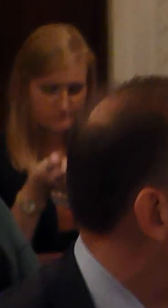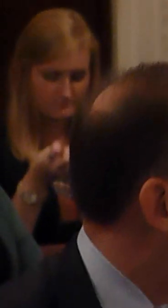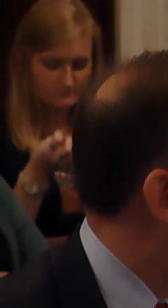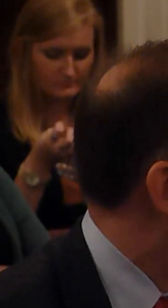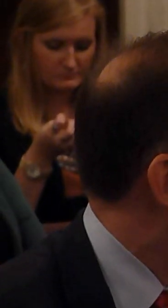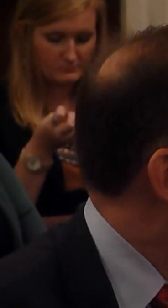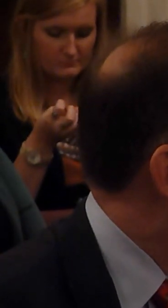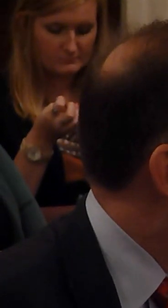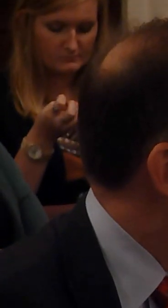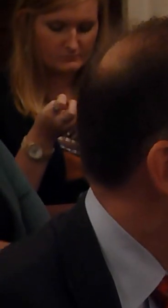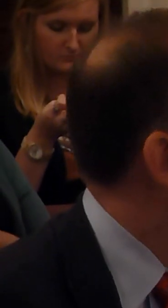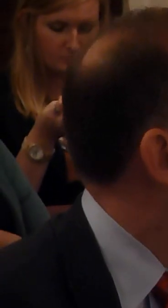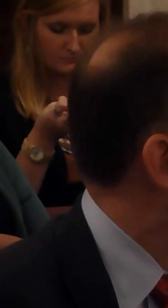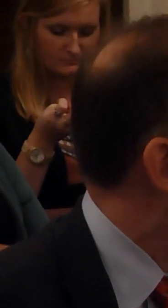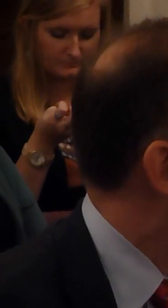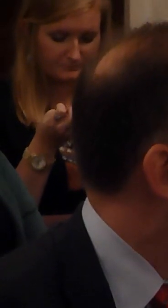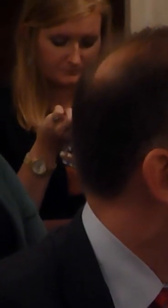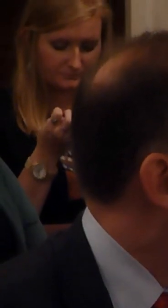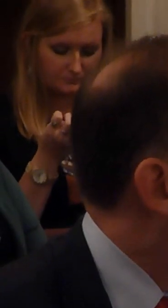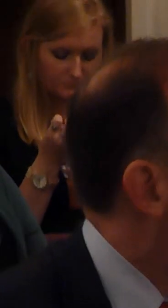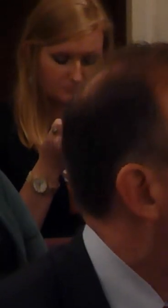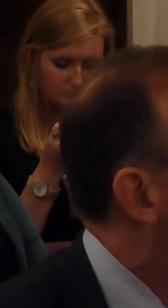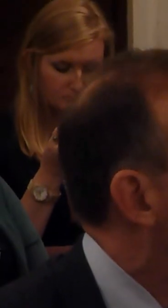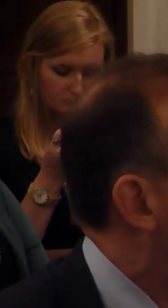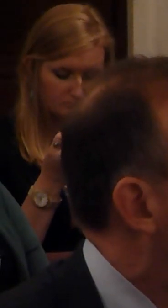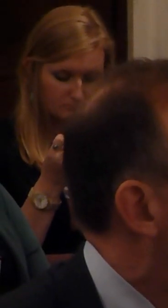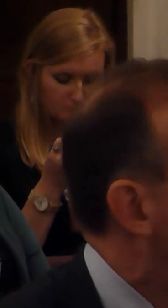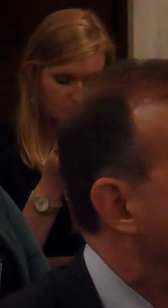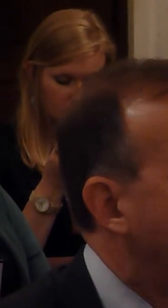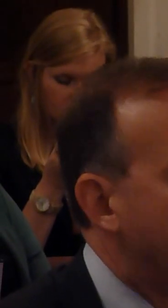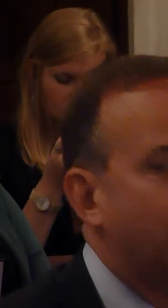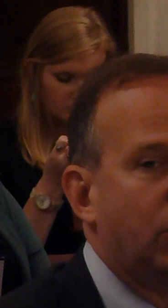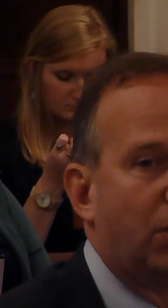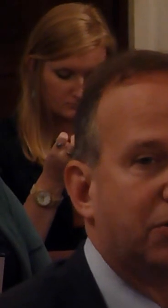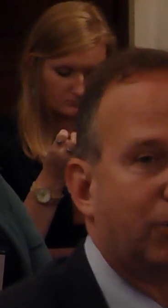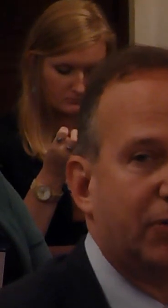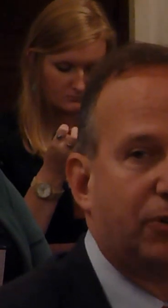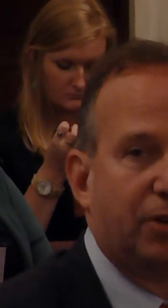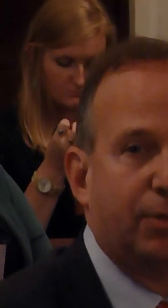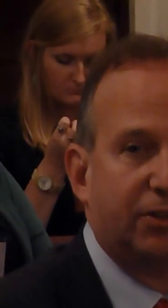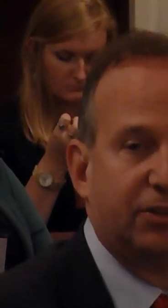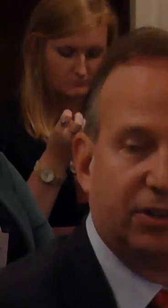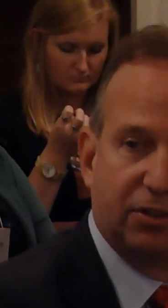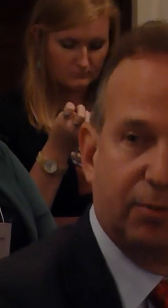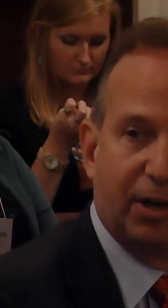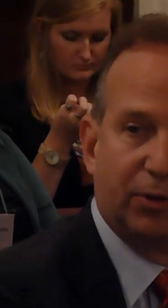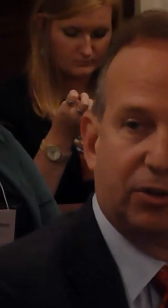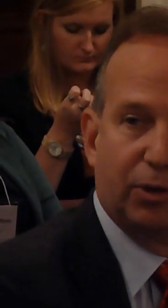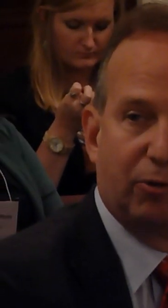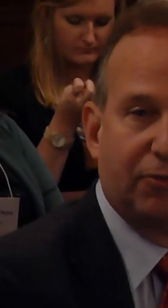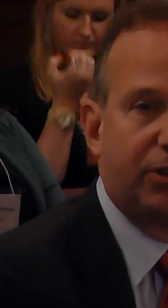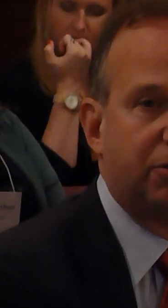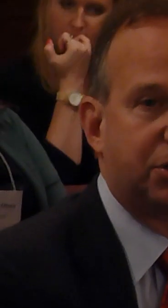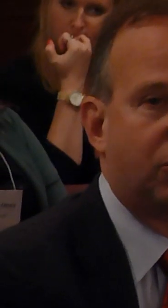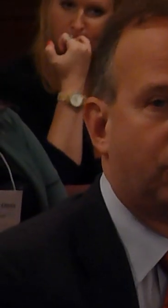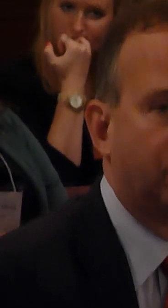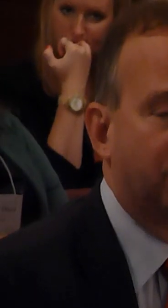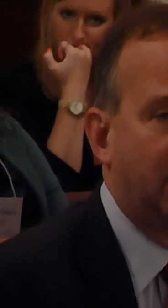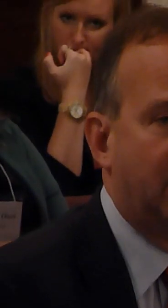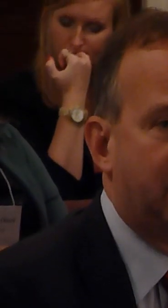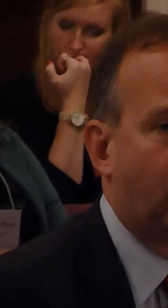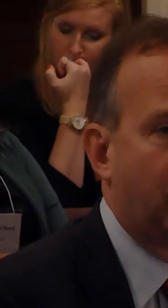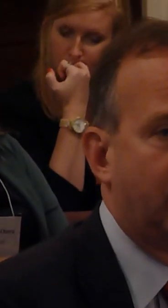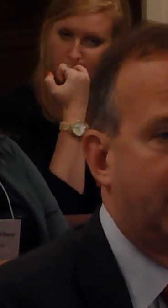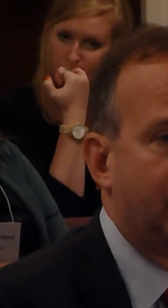OfficeMax and UPS, when they hear them say, this is about doing what's right for their business, this is about what's doing right for their